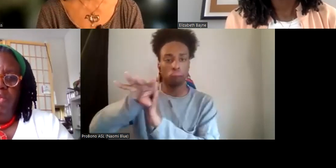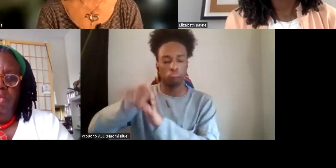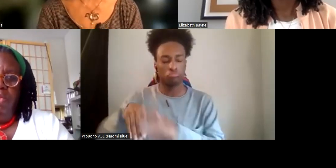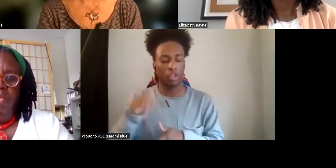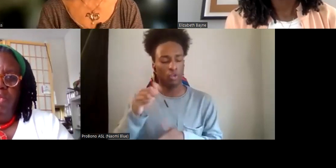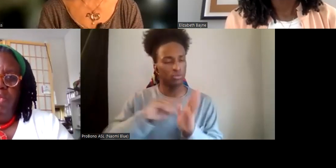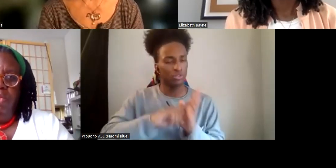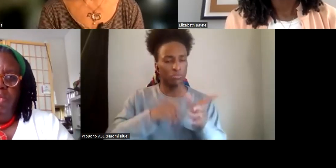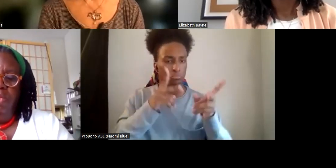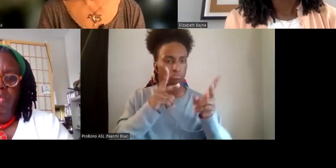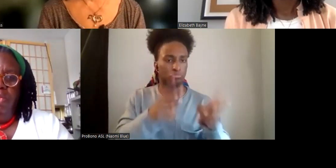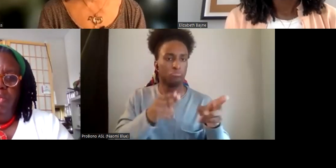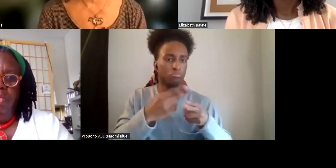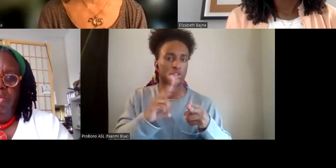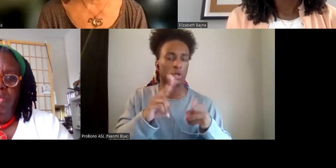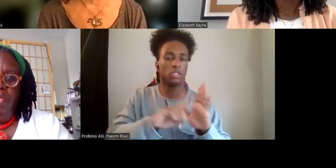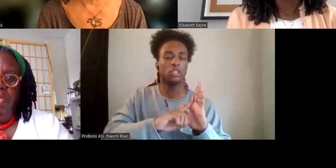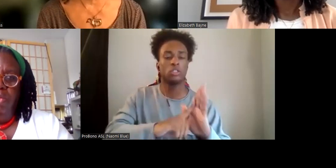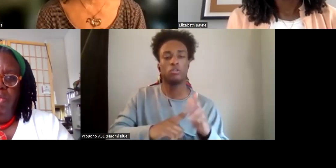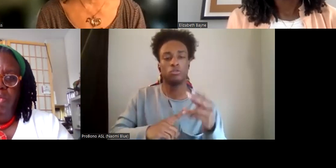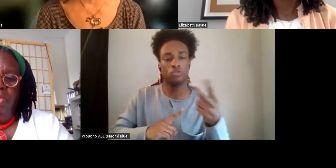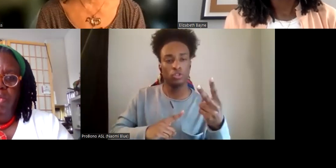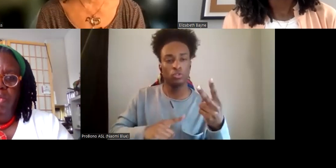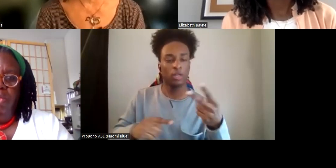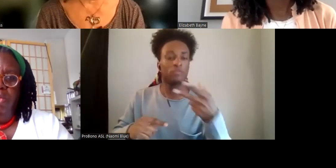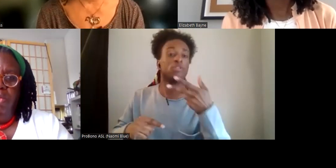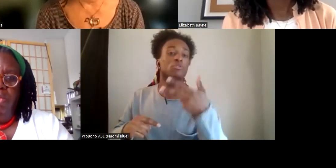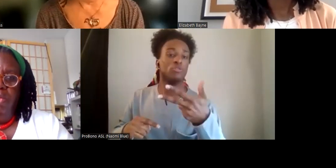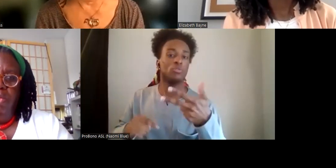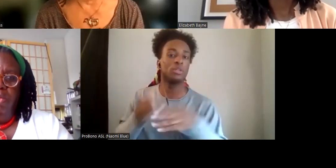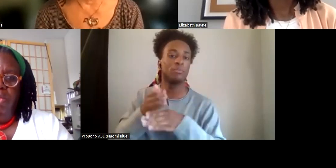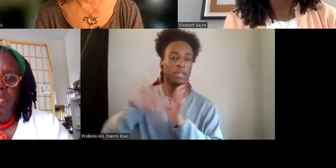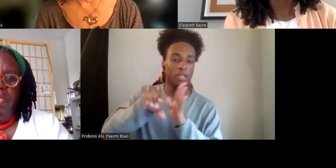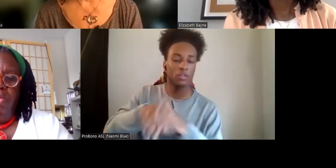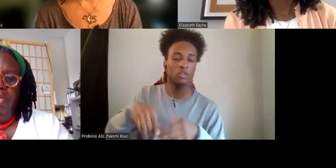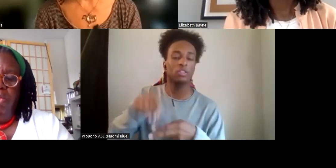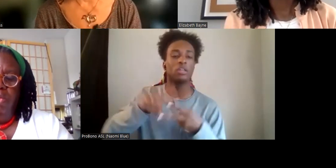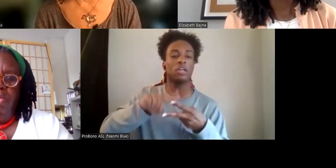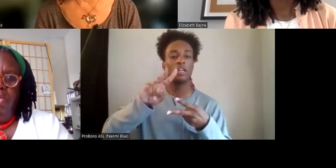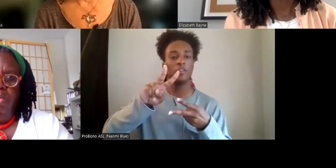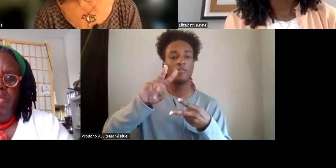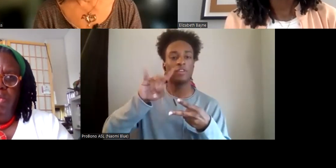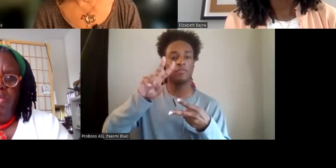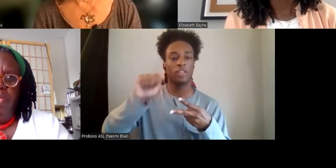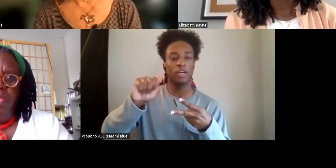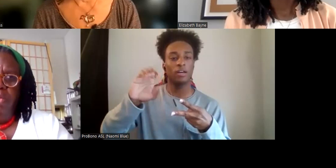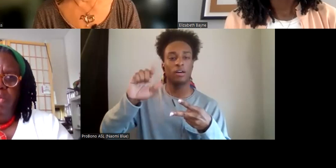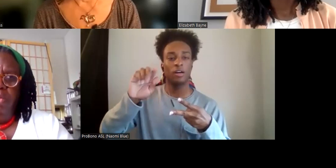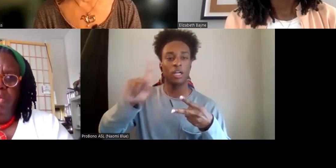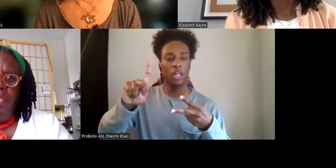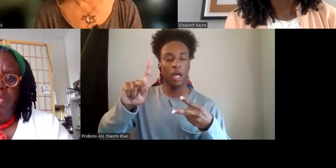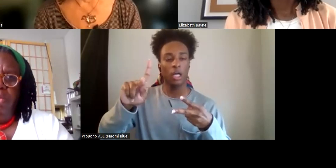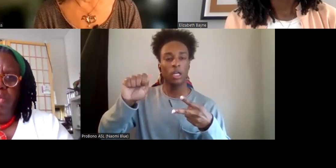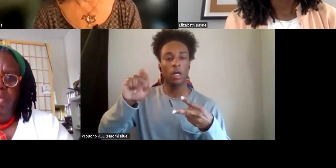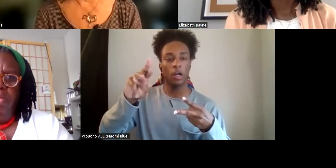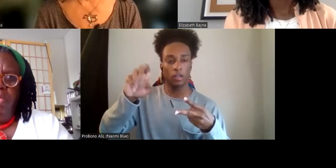main characters. One is Vivian Clark Armstead, who's an activist, who I remember